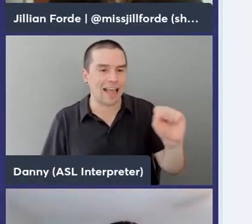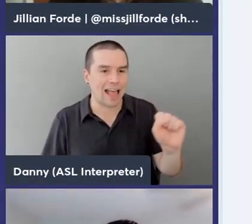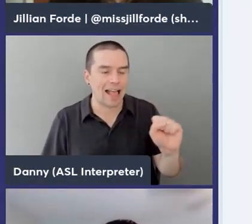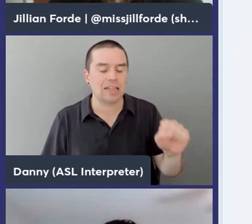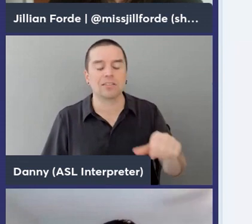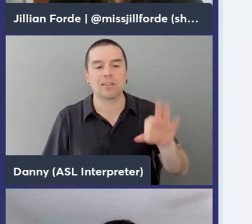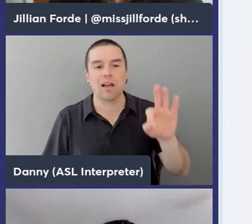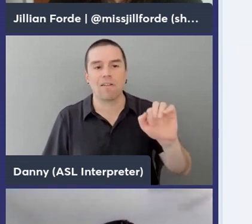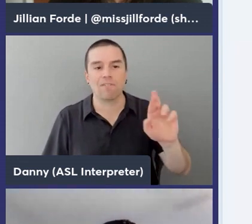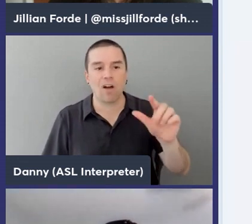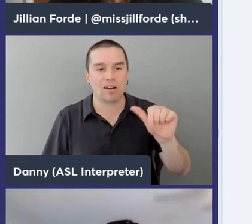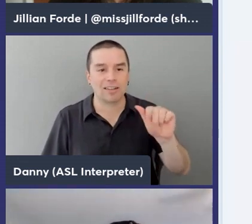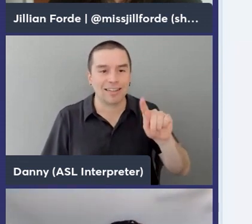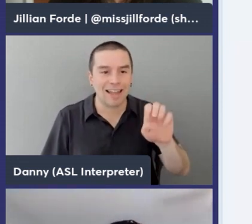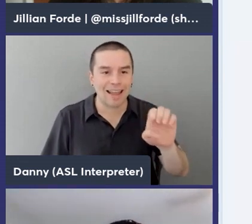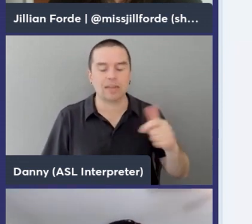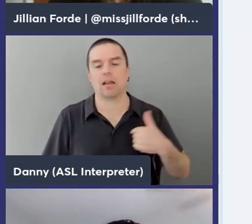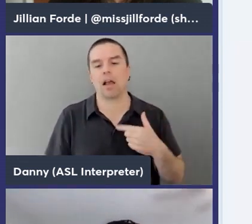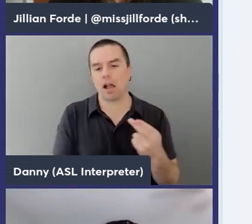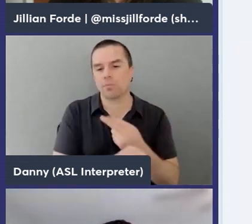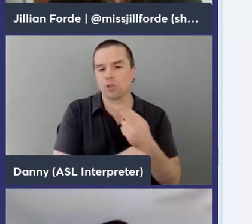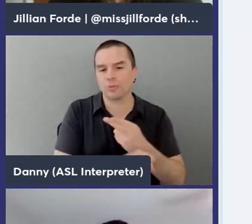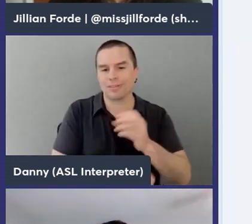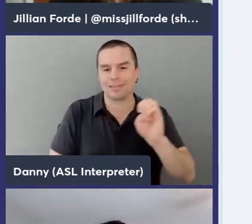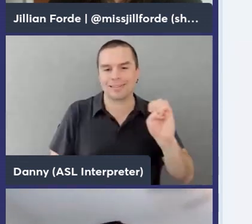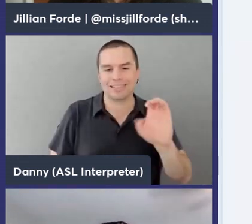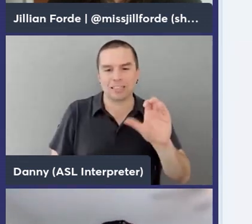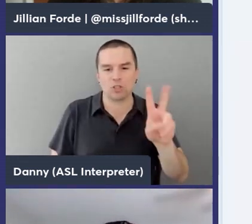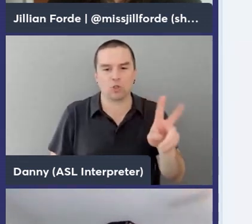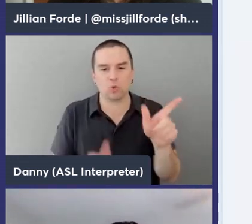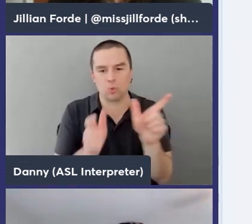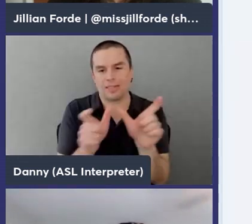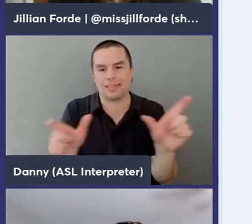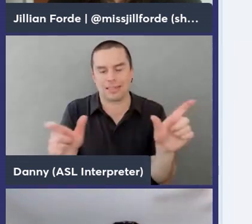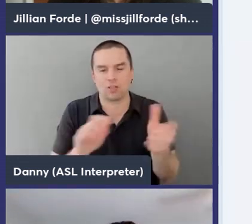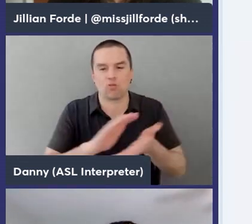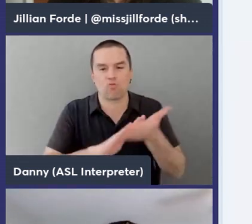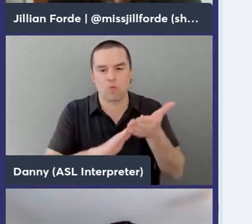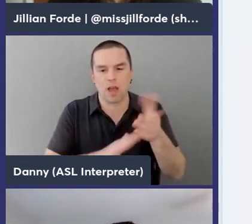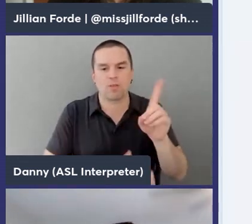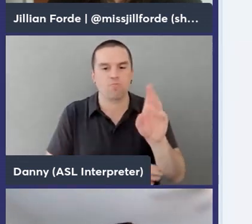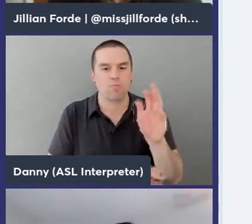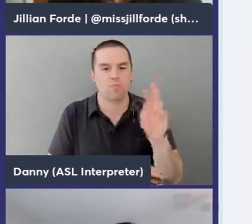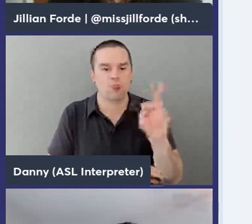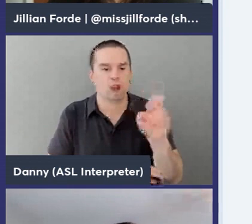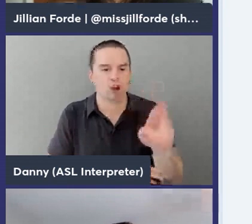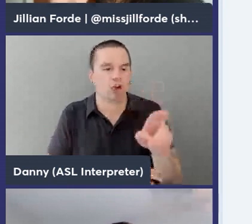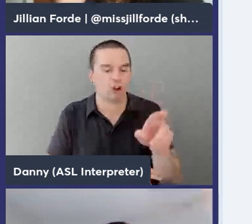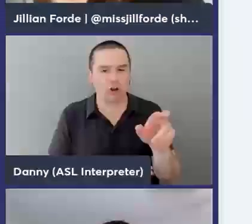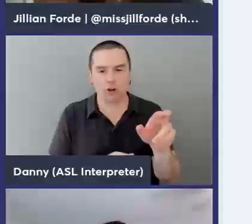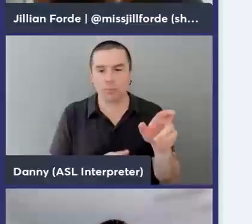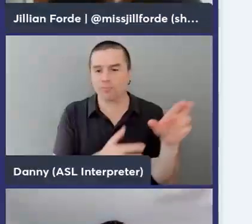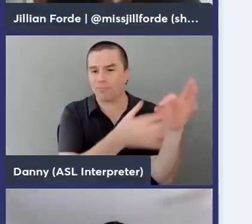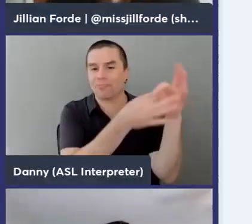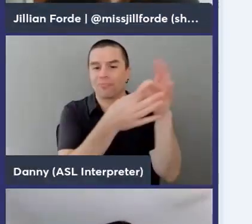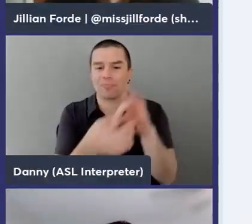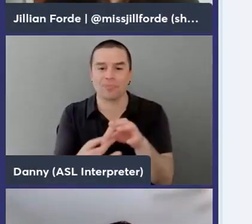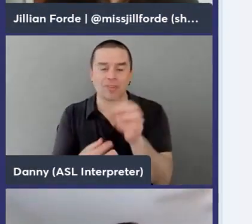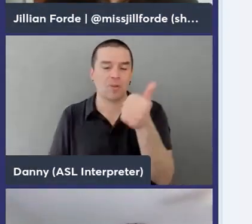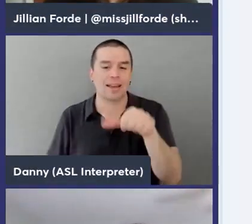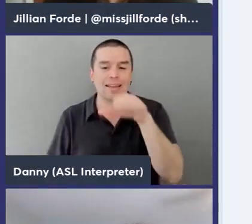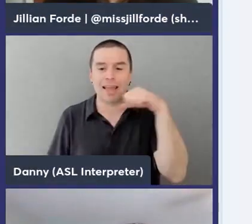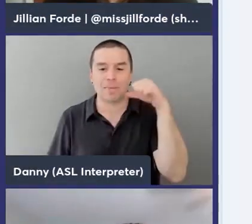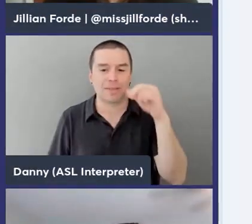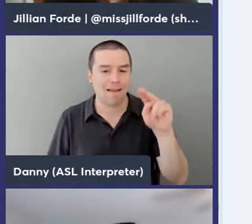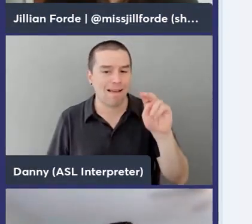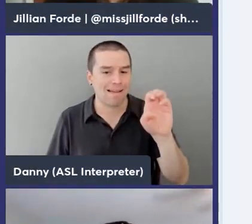running Docker. And basically you can use this to connect to Amazon Neptune or any of the other kind of open standards databases